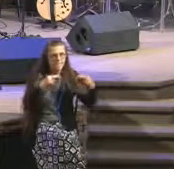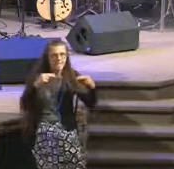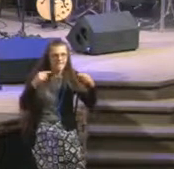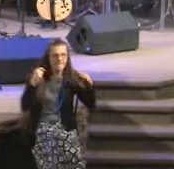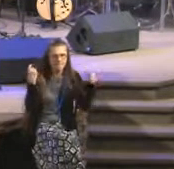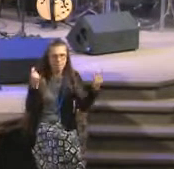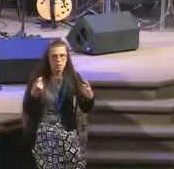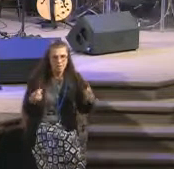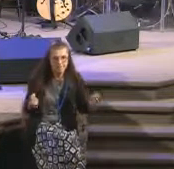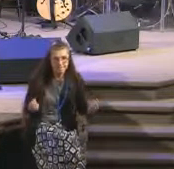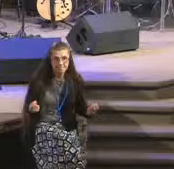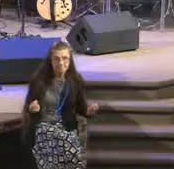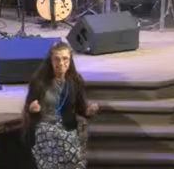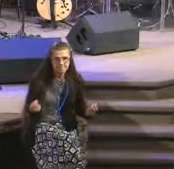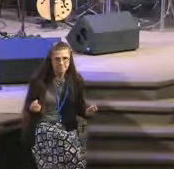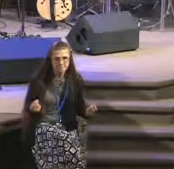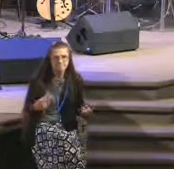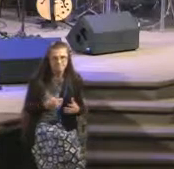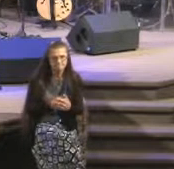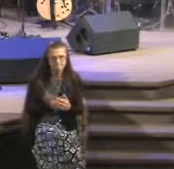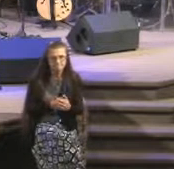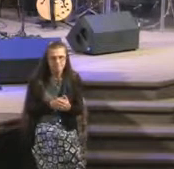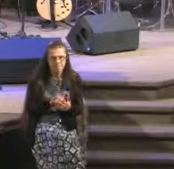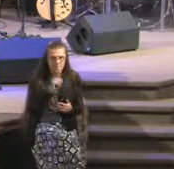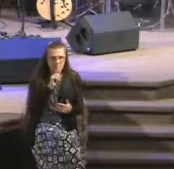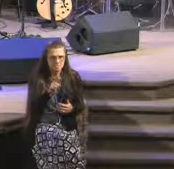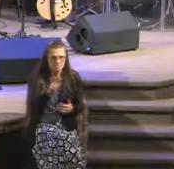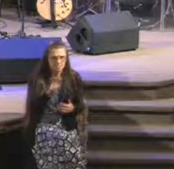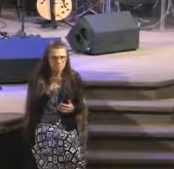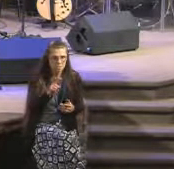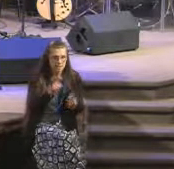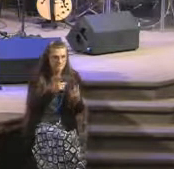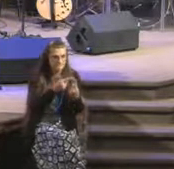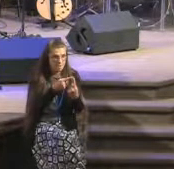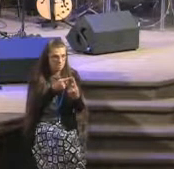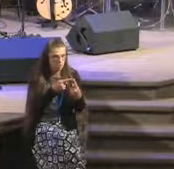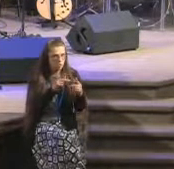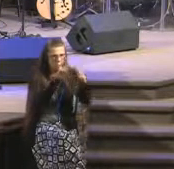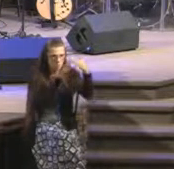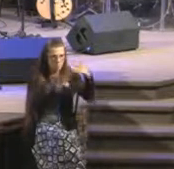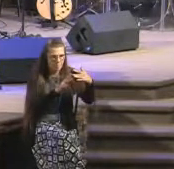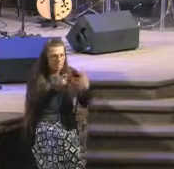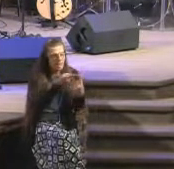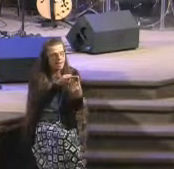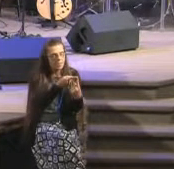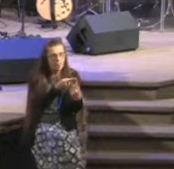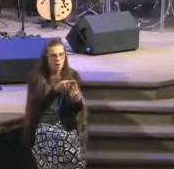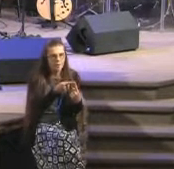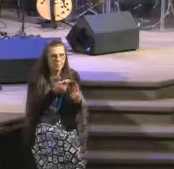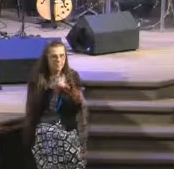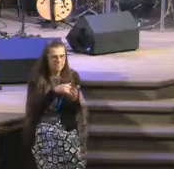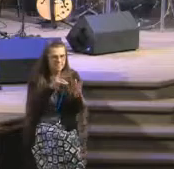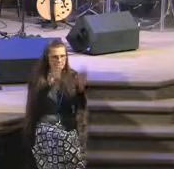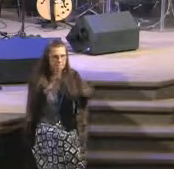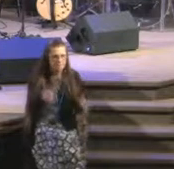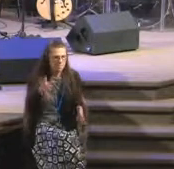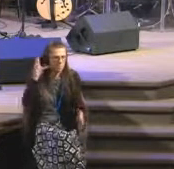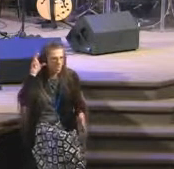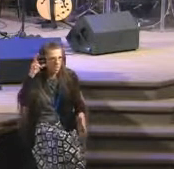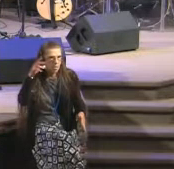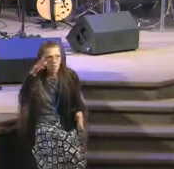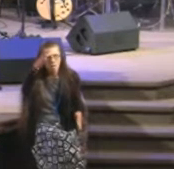national calamity. He speaks first of all to the prophets. The prophet is the people who hear the mind